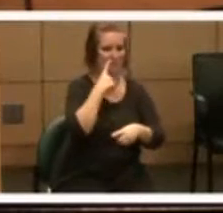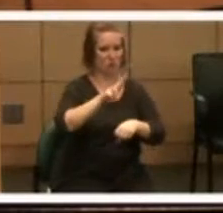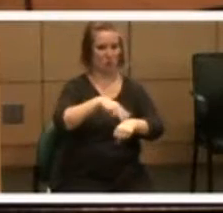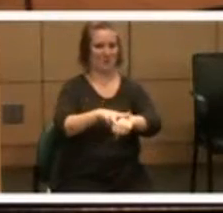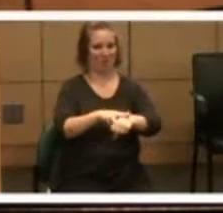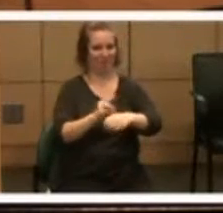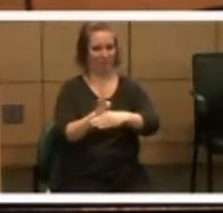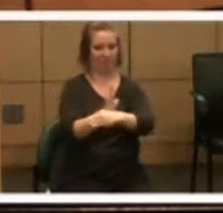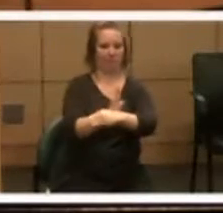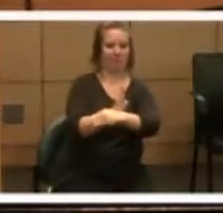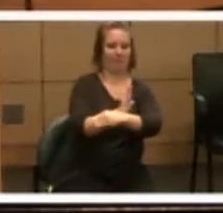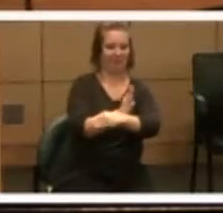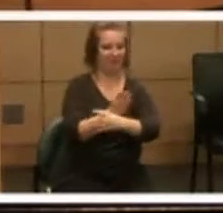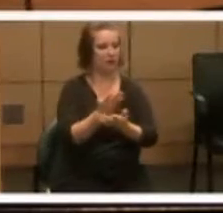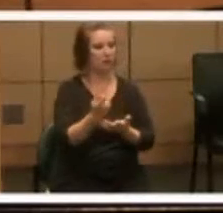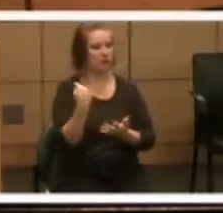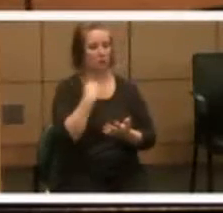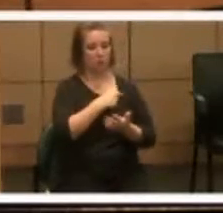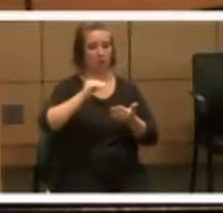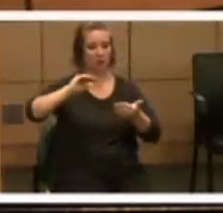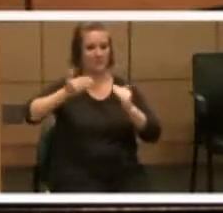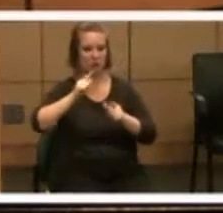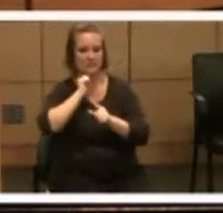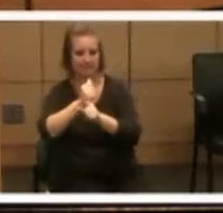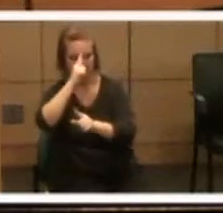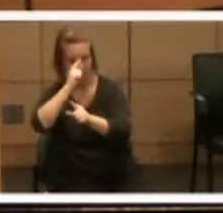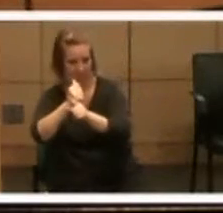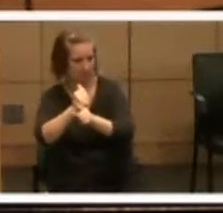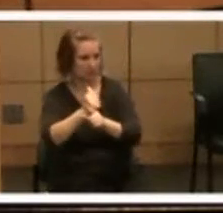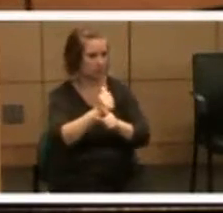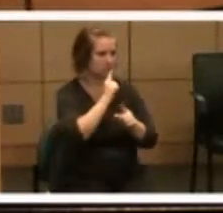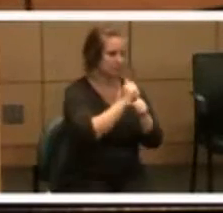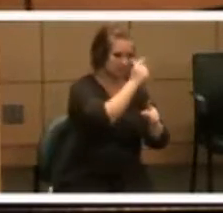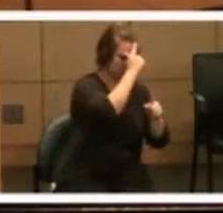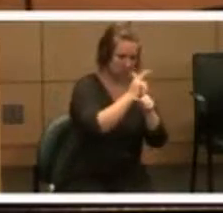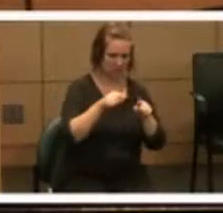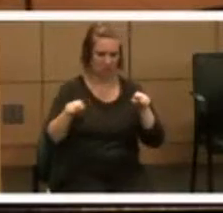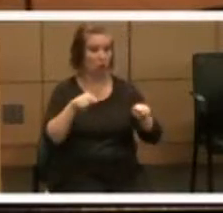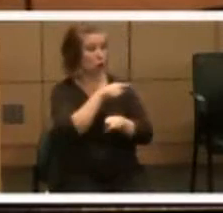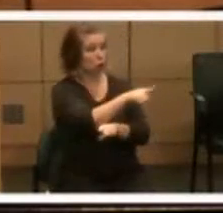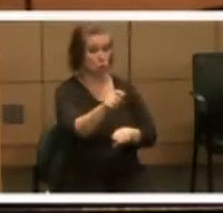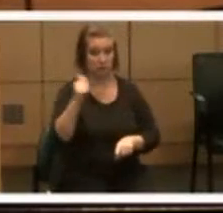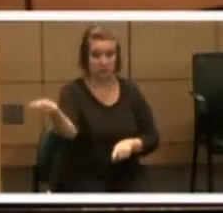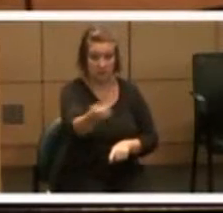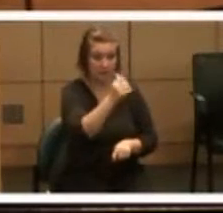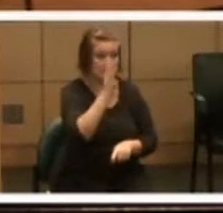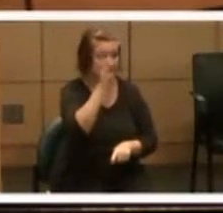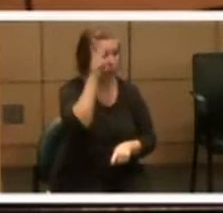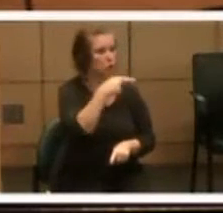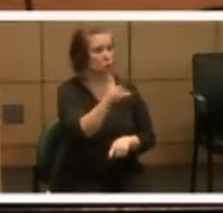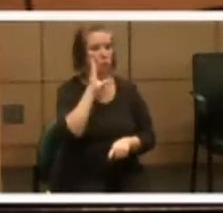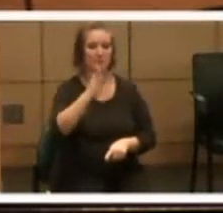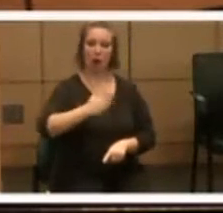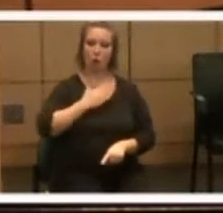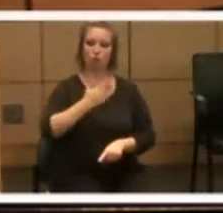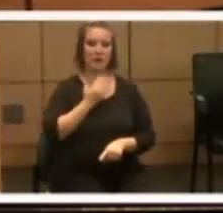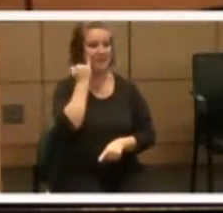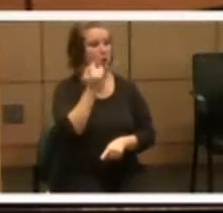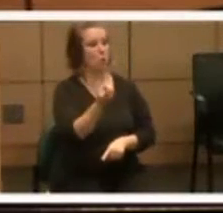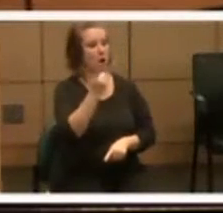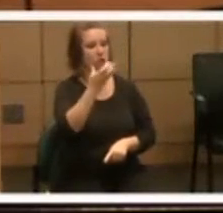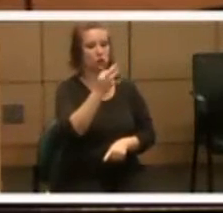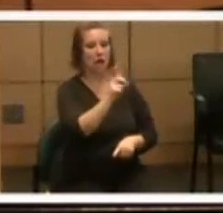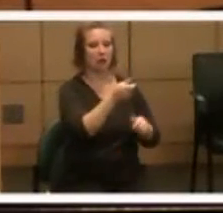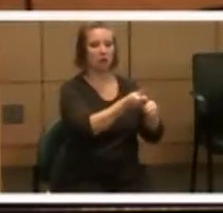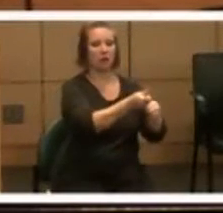is, we're comparing siblings. You know, would you be satisfied as a parent if one child was dropping